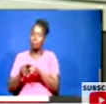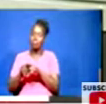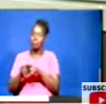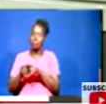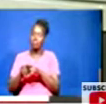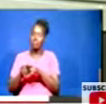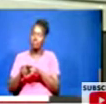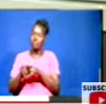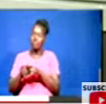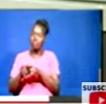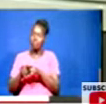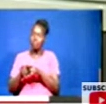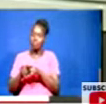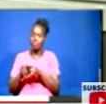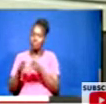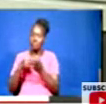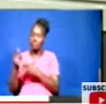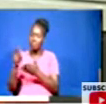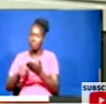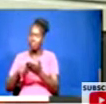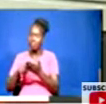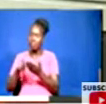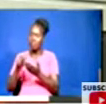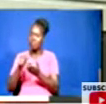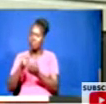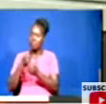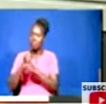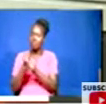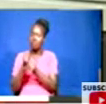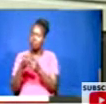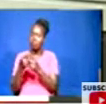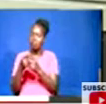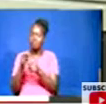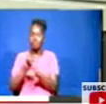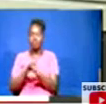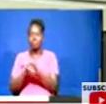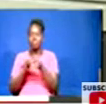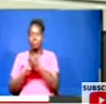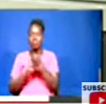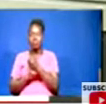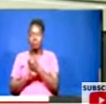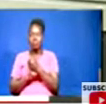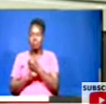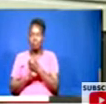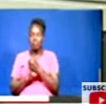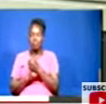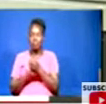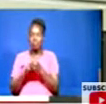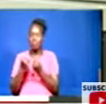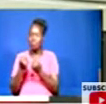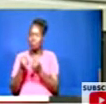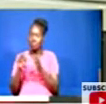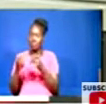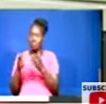in aggregating what is produced by small-scale producers, then that can go a long way, again, in supporting local producers at the local